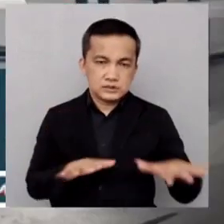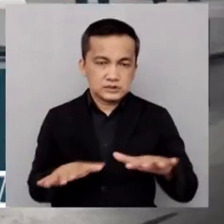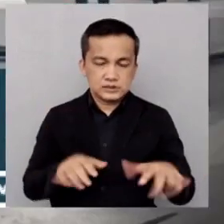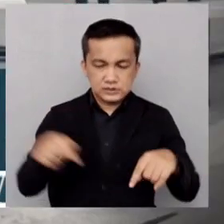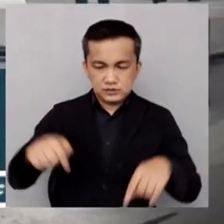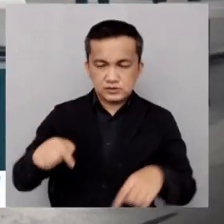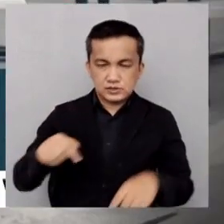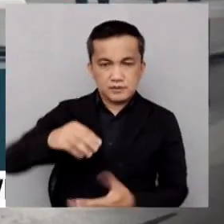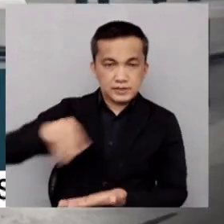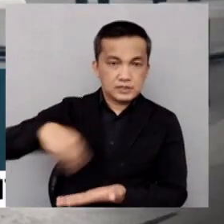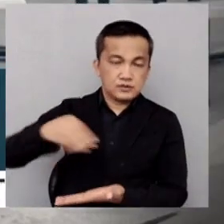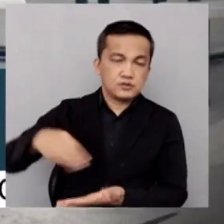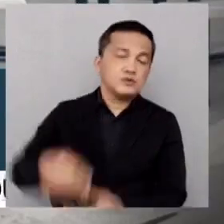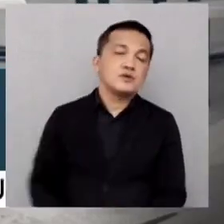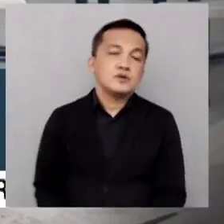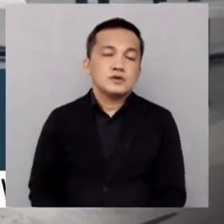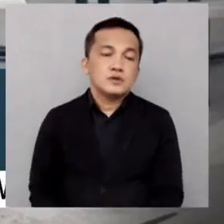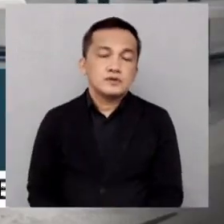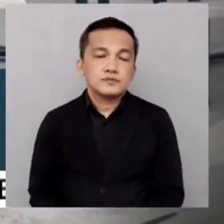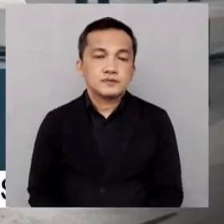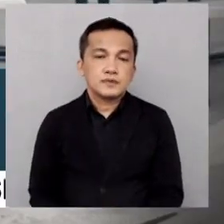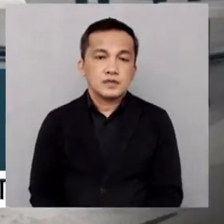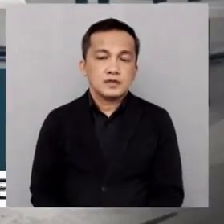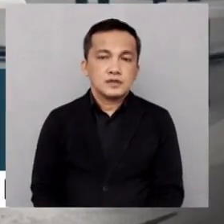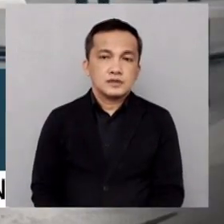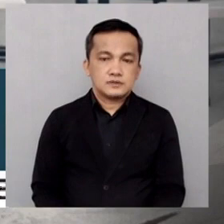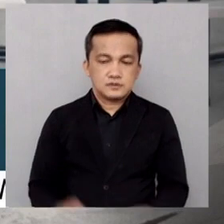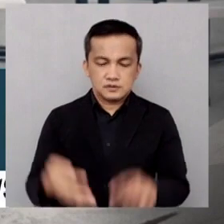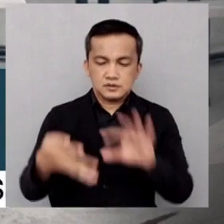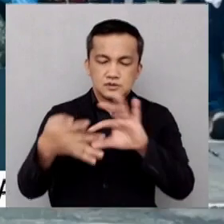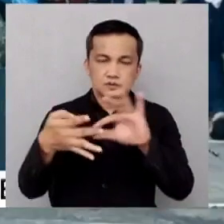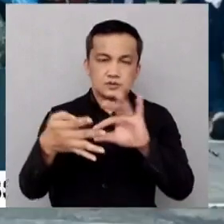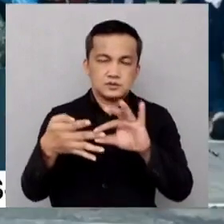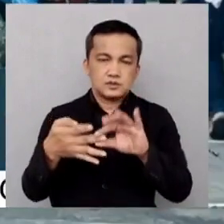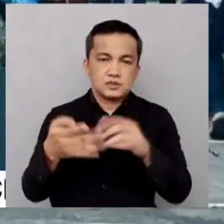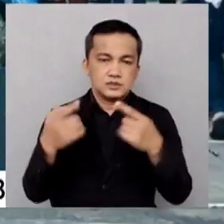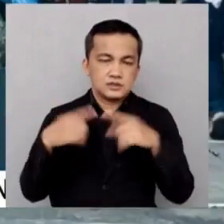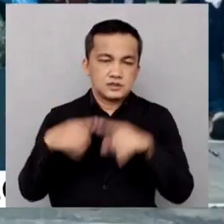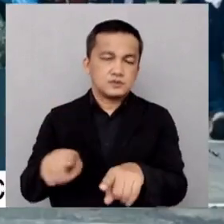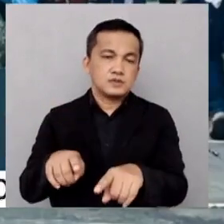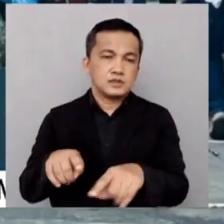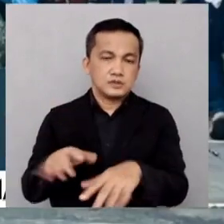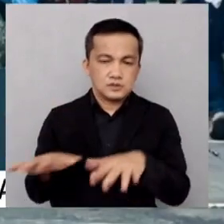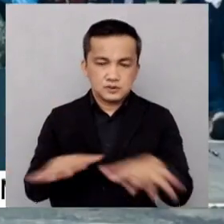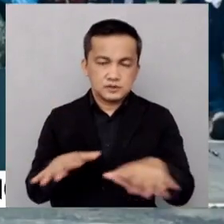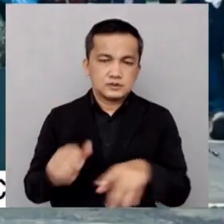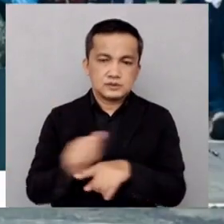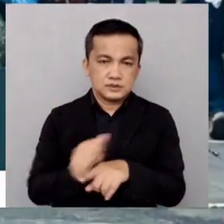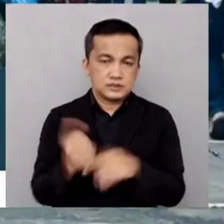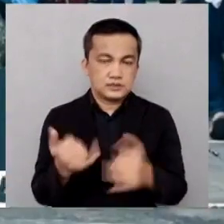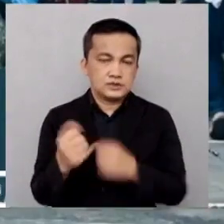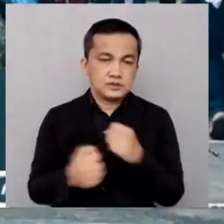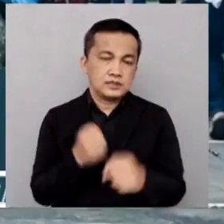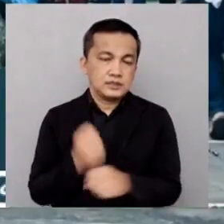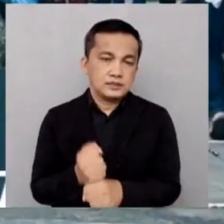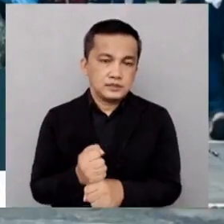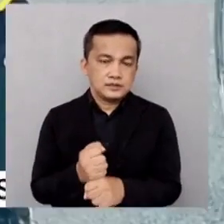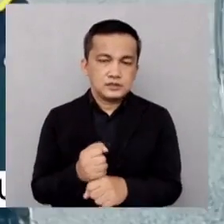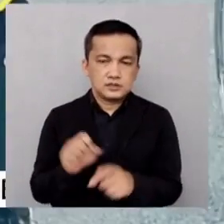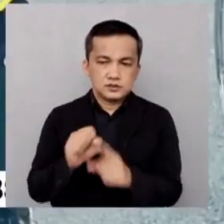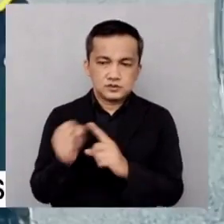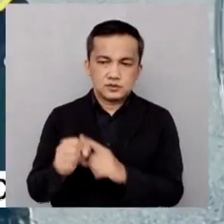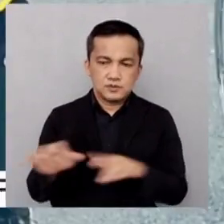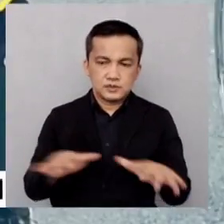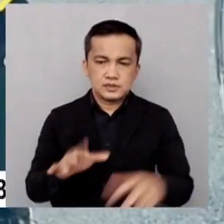City. This is also part of the second quarter national simultaneous earthquake drill this year. The scenario, a magnitude